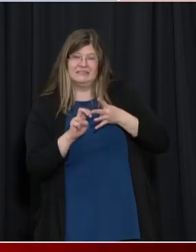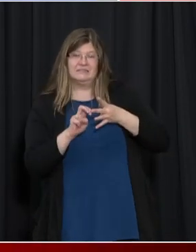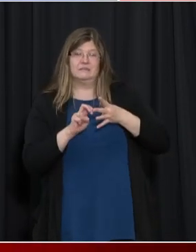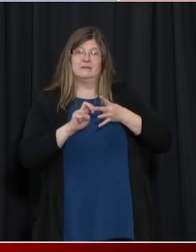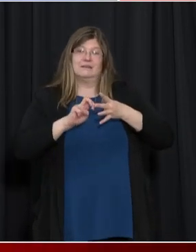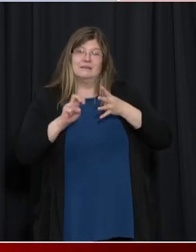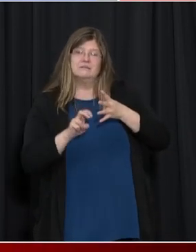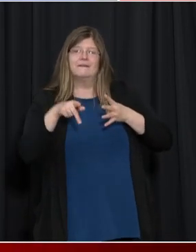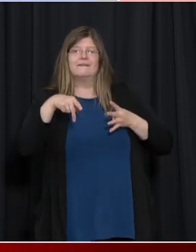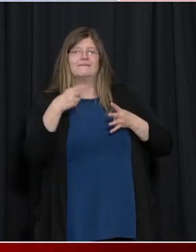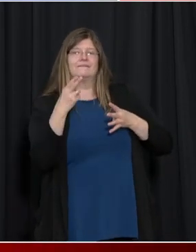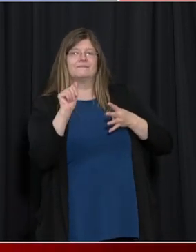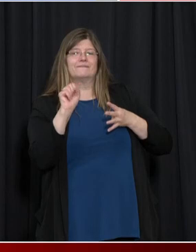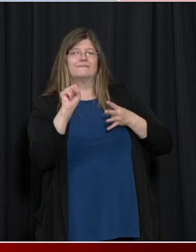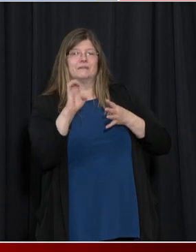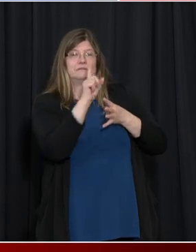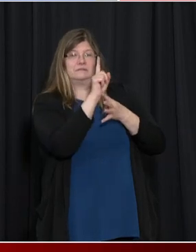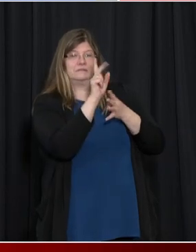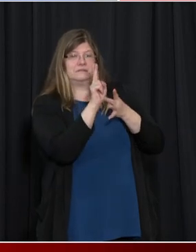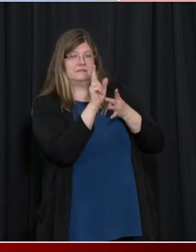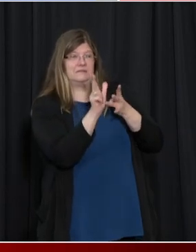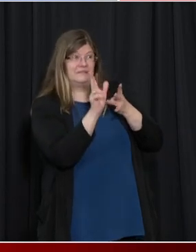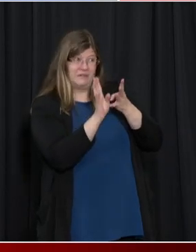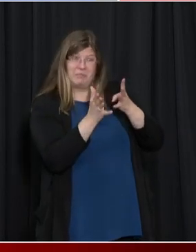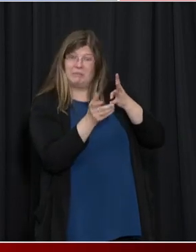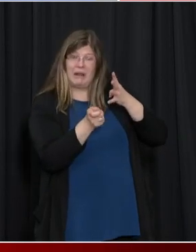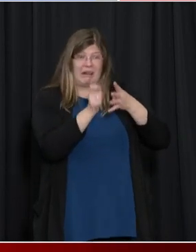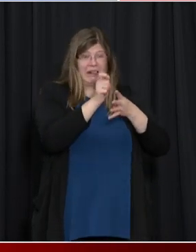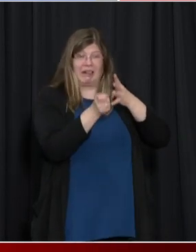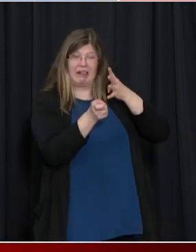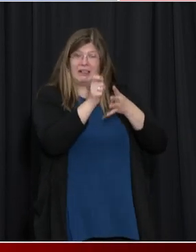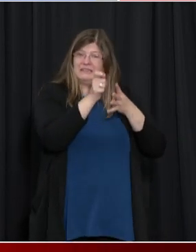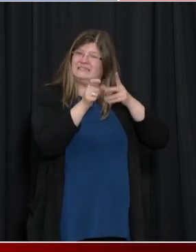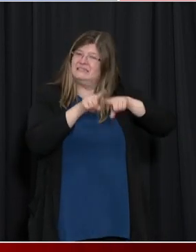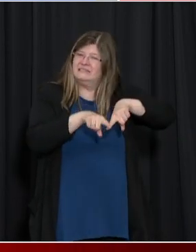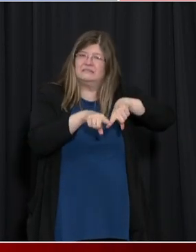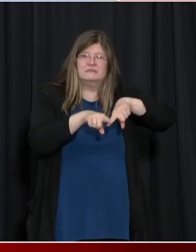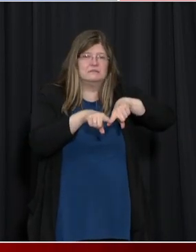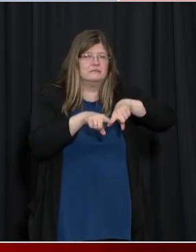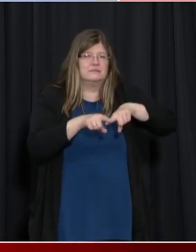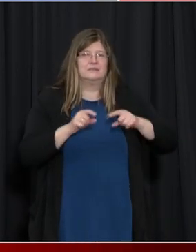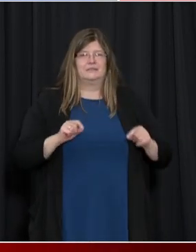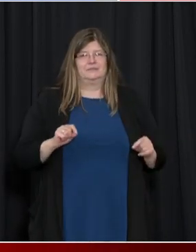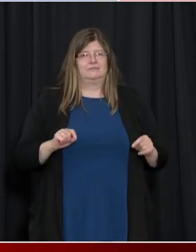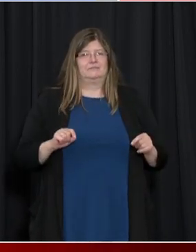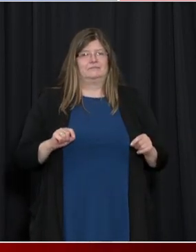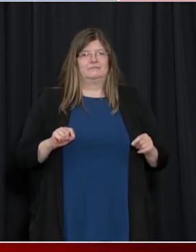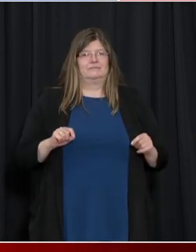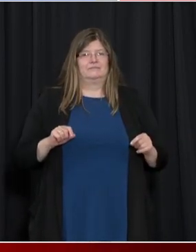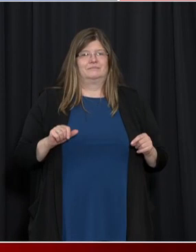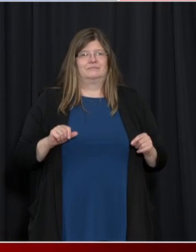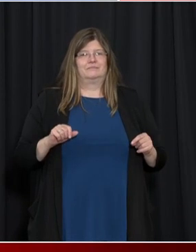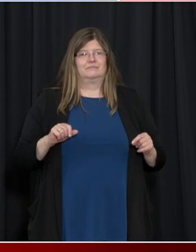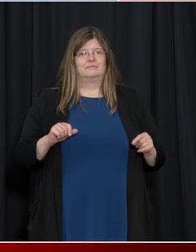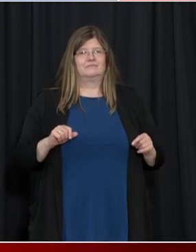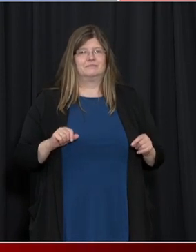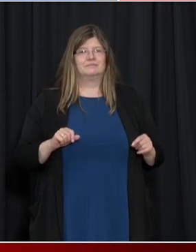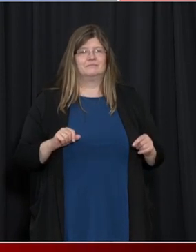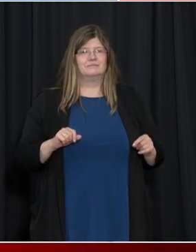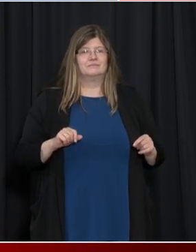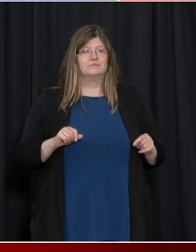change slightly. So it's not so much that we will only be looking at whether or not we continue to have a decline in